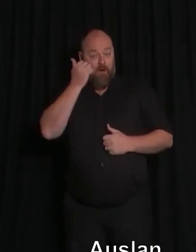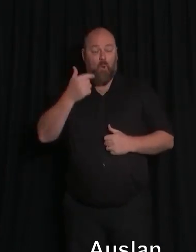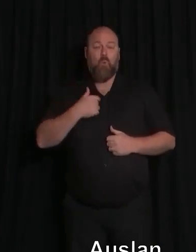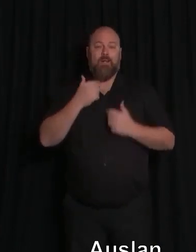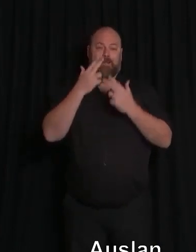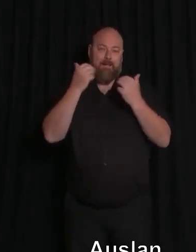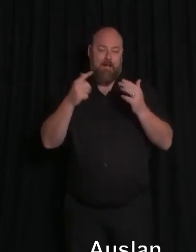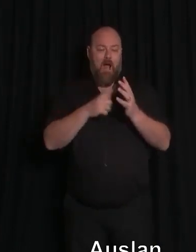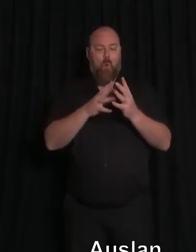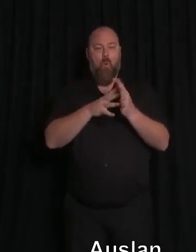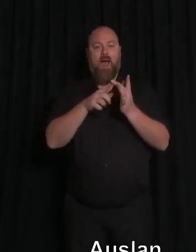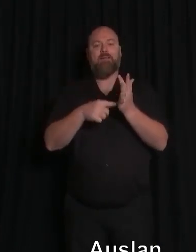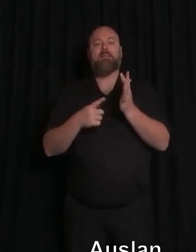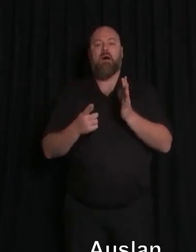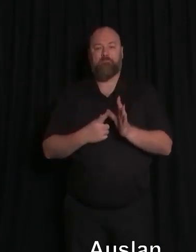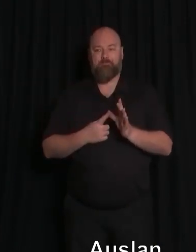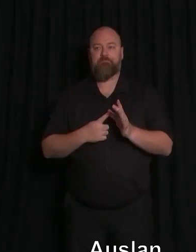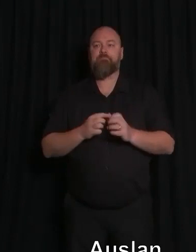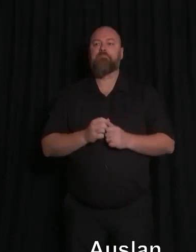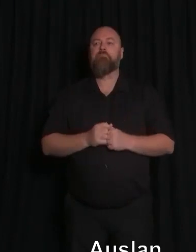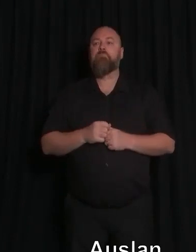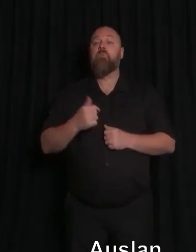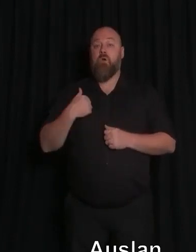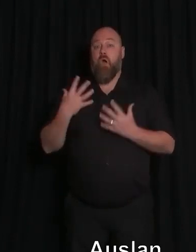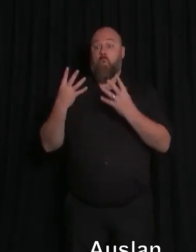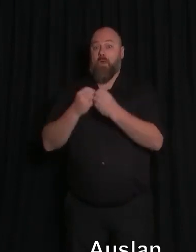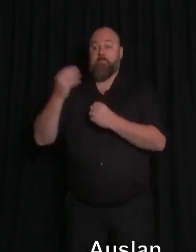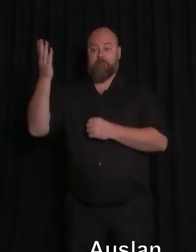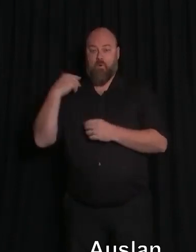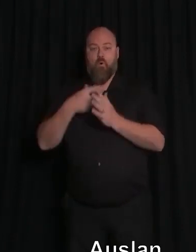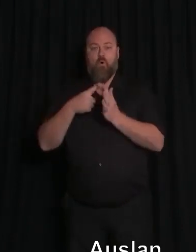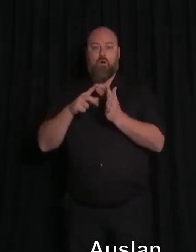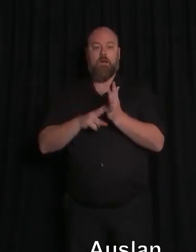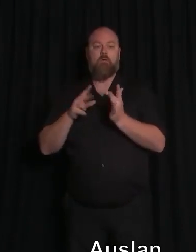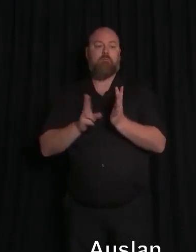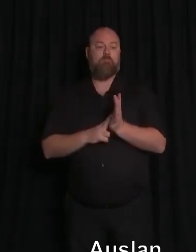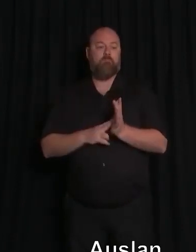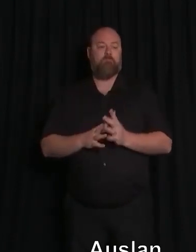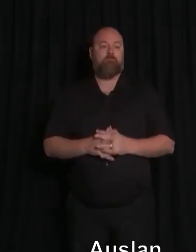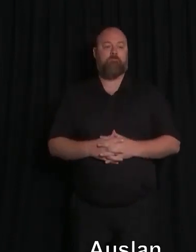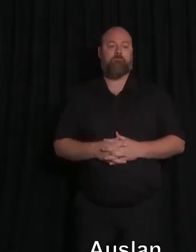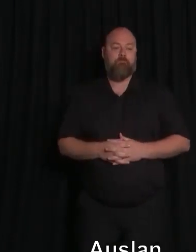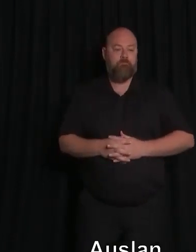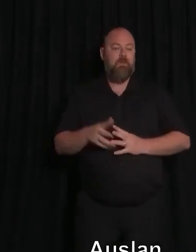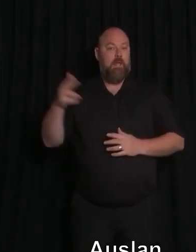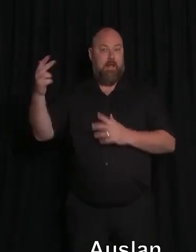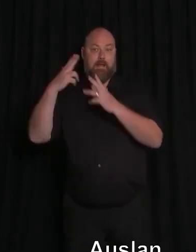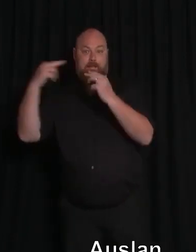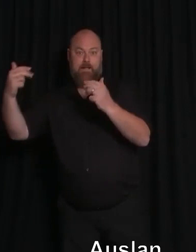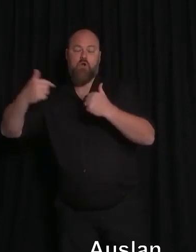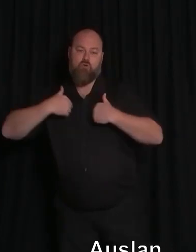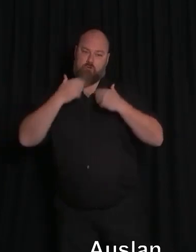and I started this week with Kevin singing this waiata, and I'm going to sing it again. Because for me, this is